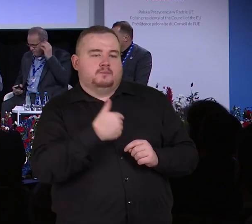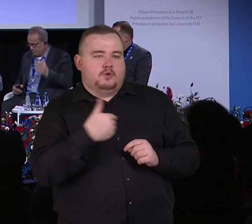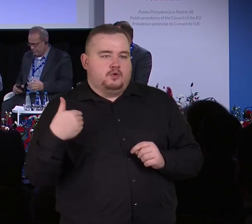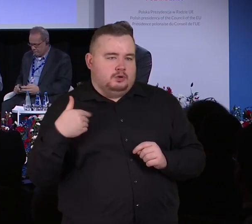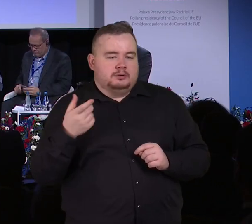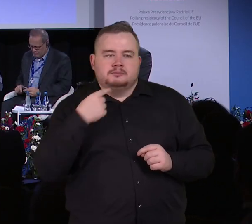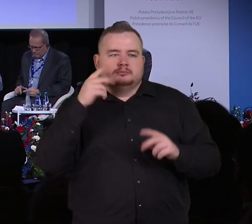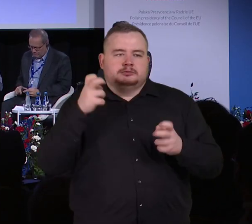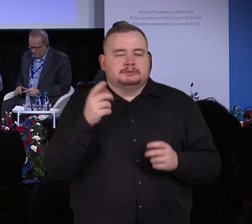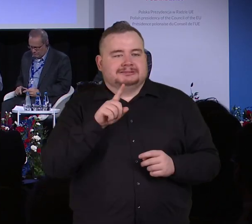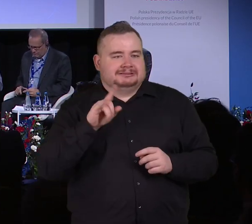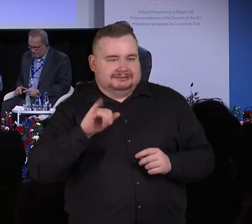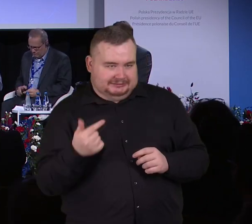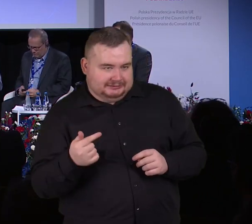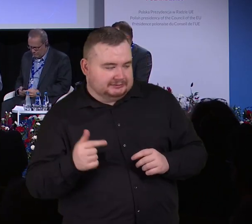ITIs